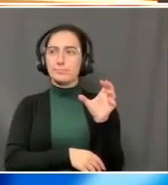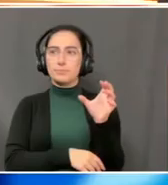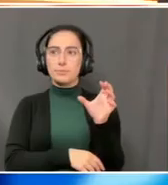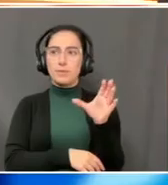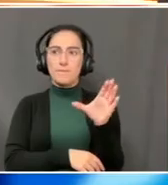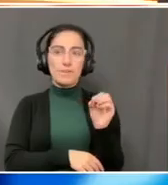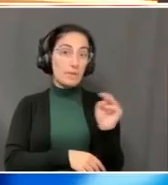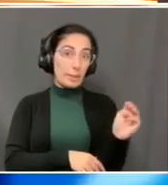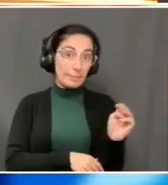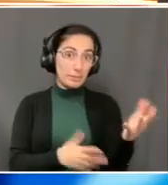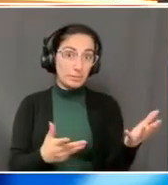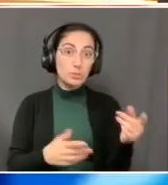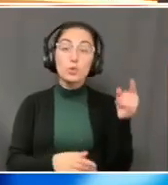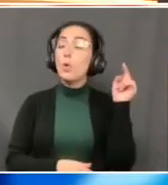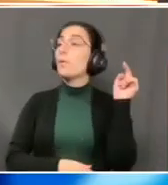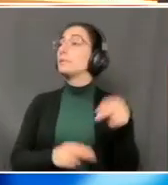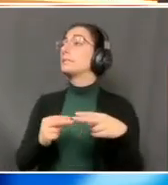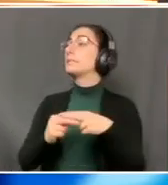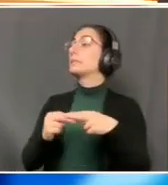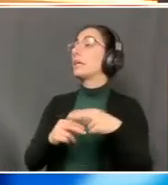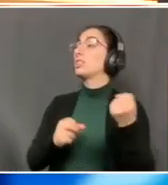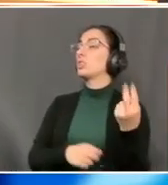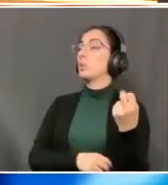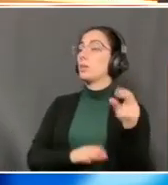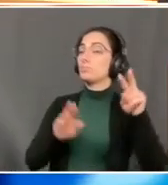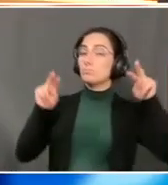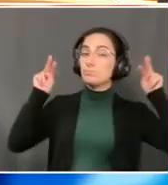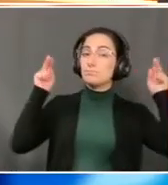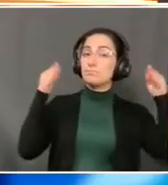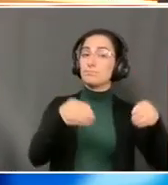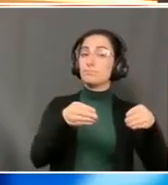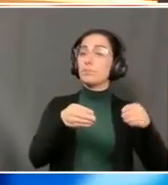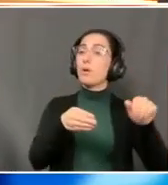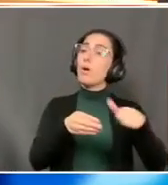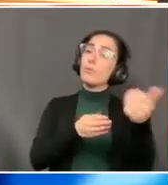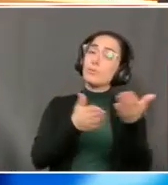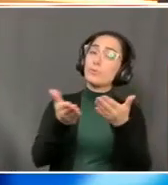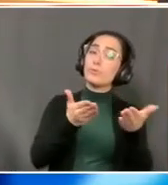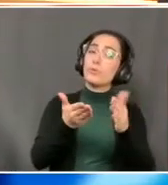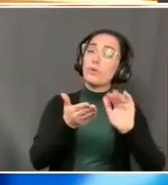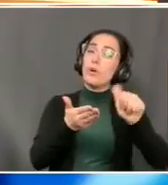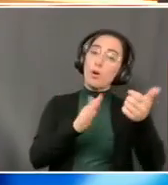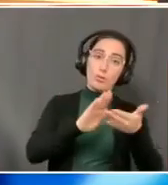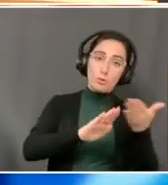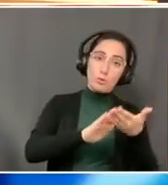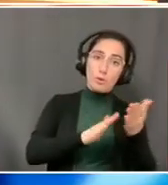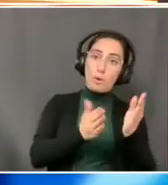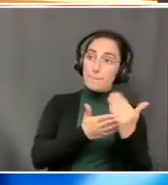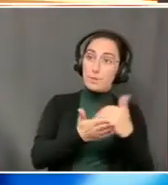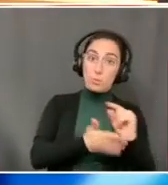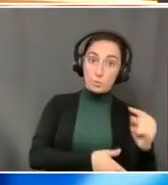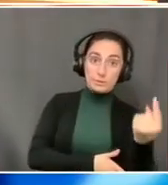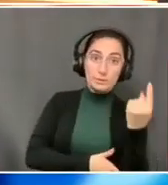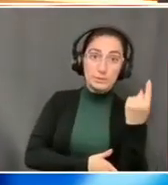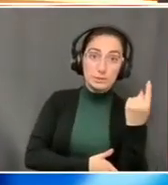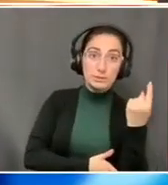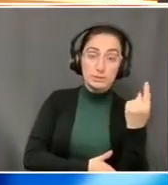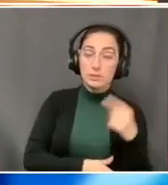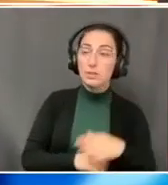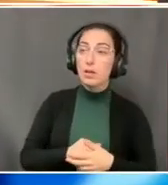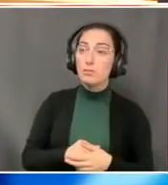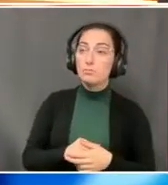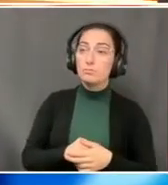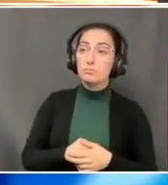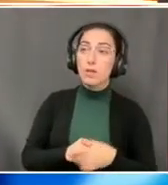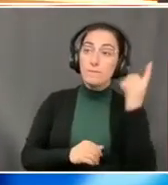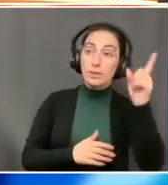this slide 12 is looking at other services and other operating budgets only. And so for